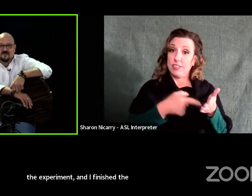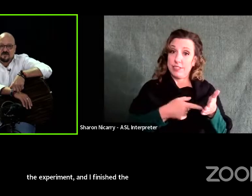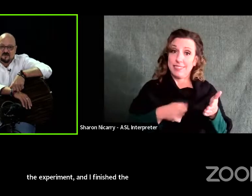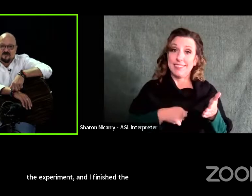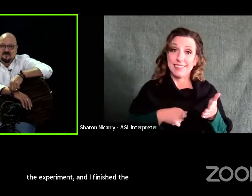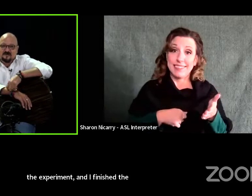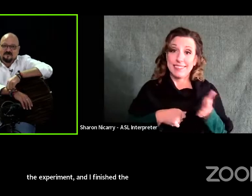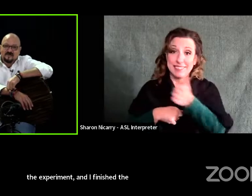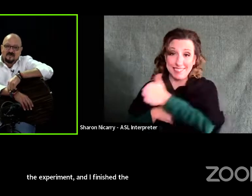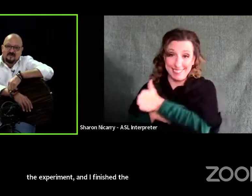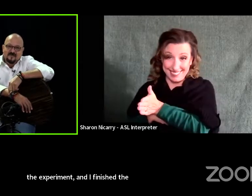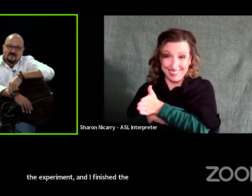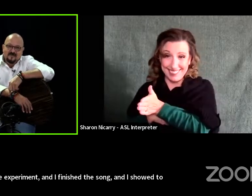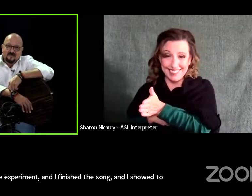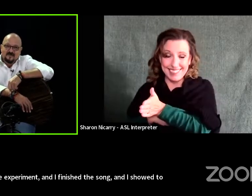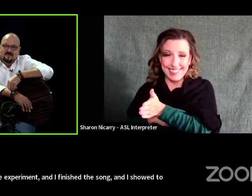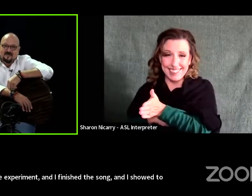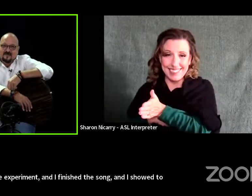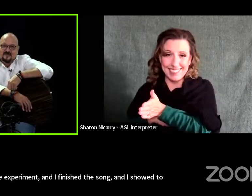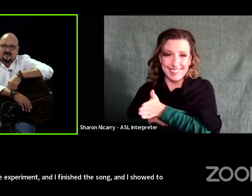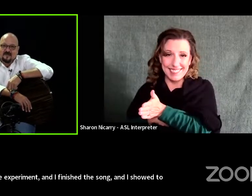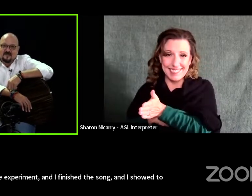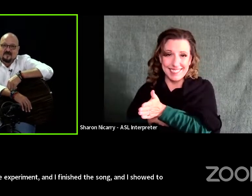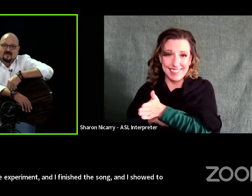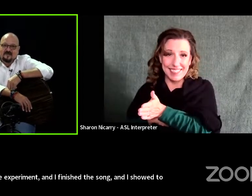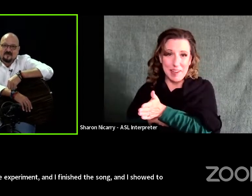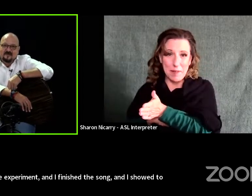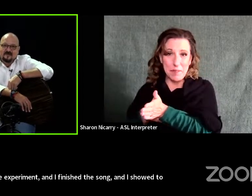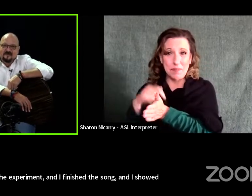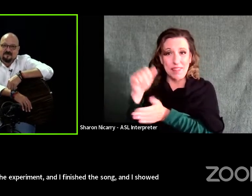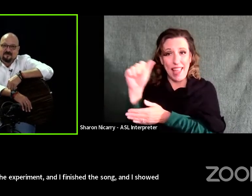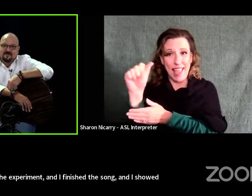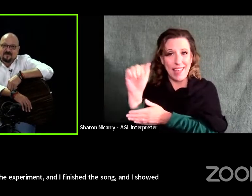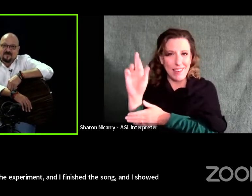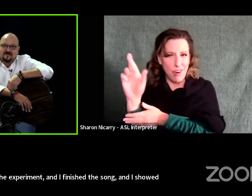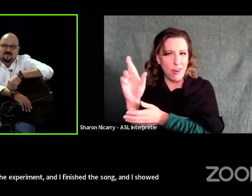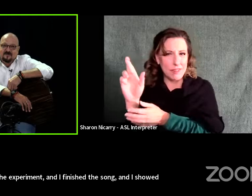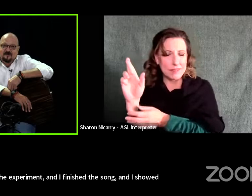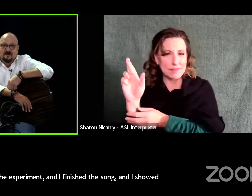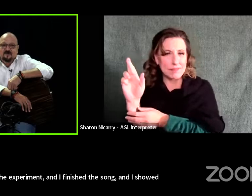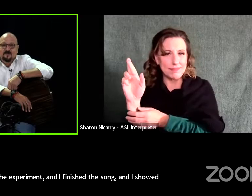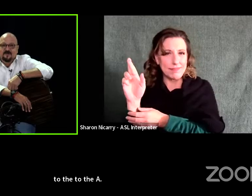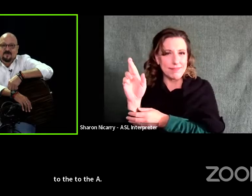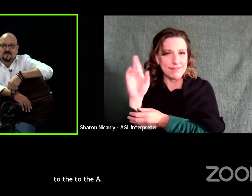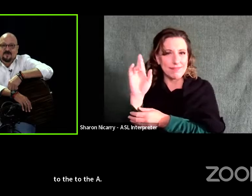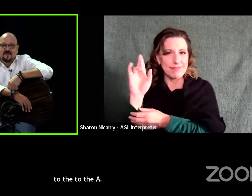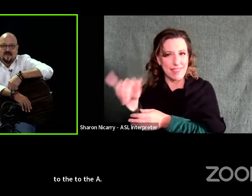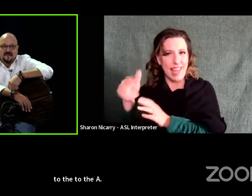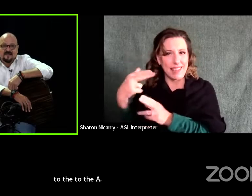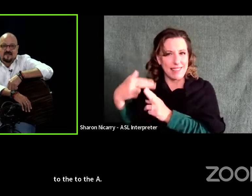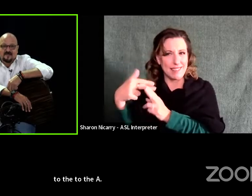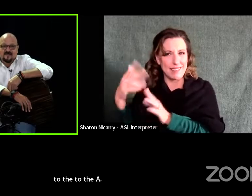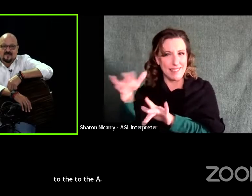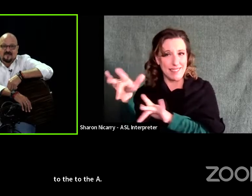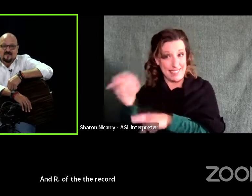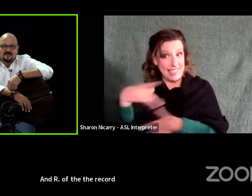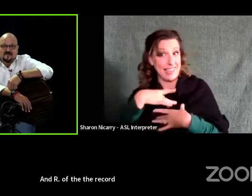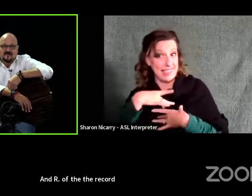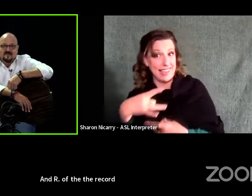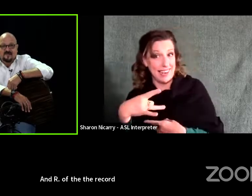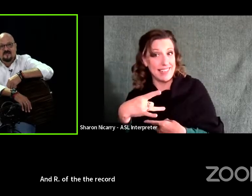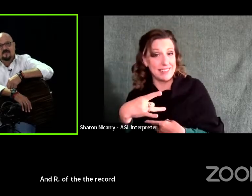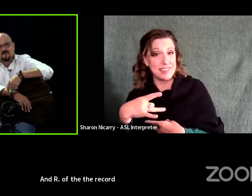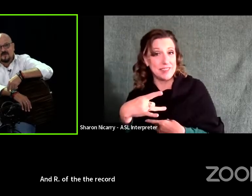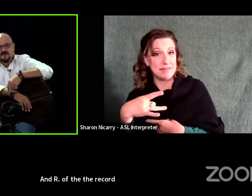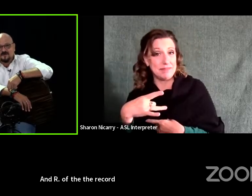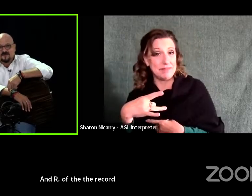I showed to the A&R of the record label, and he liked it, and